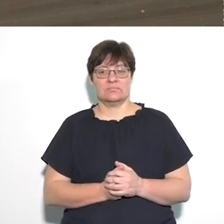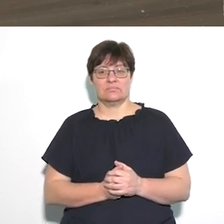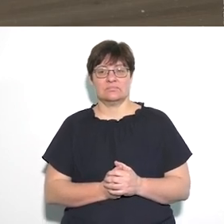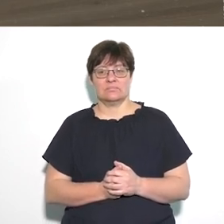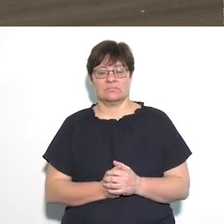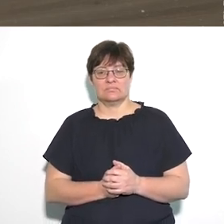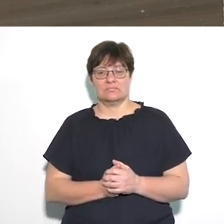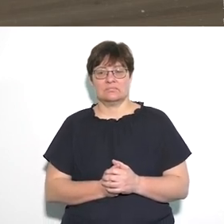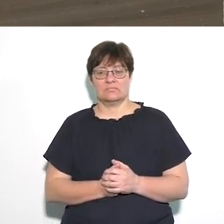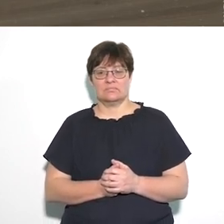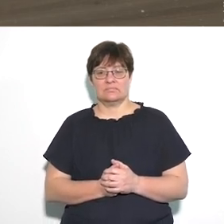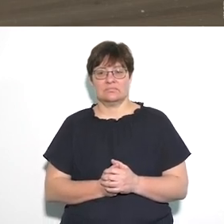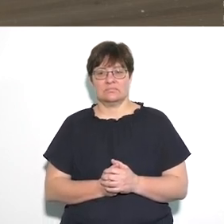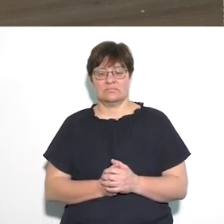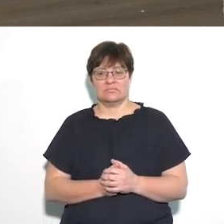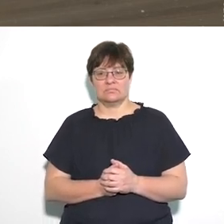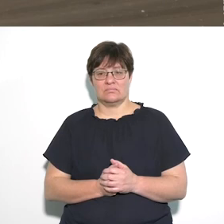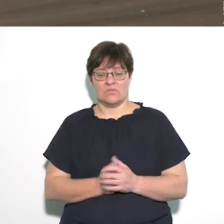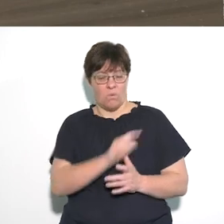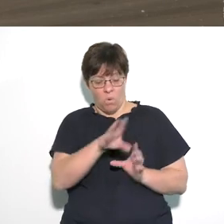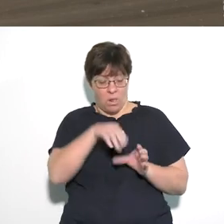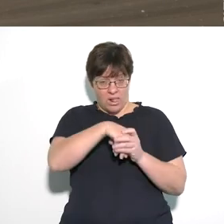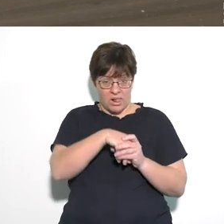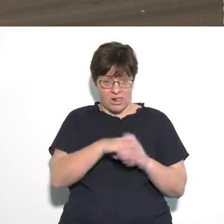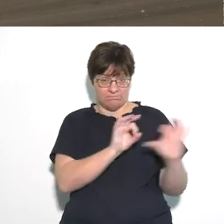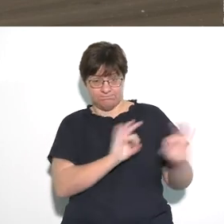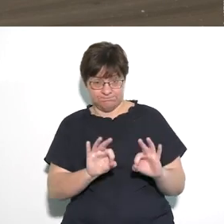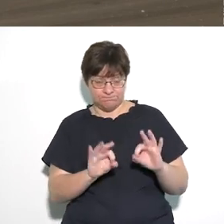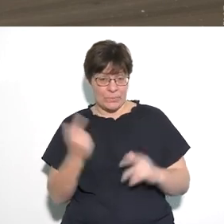down, make sure I've caught all of it in.